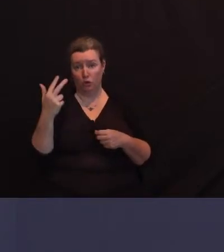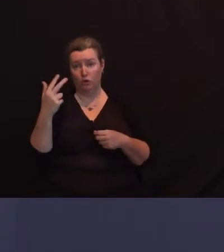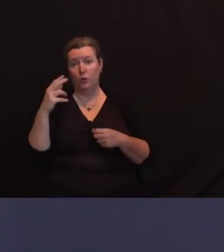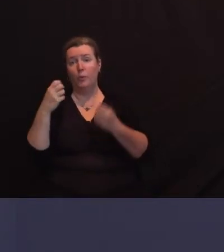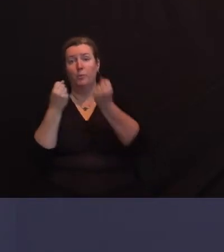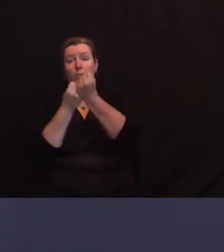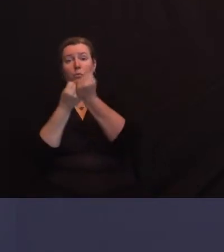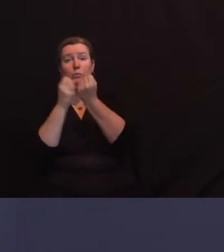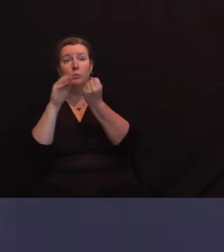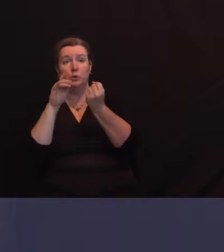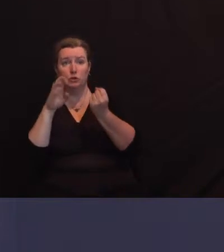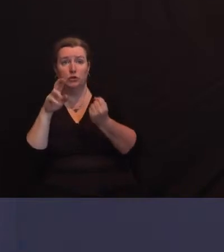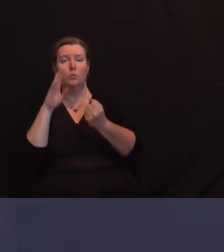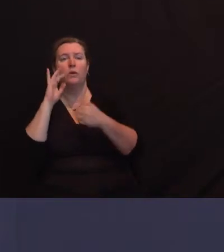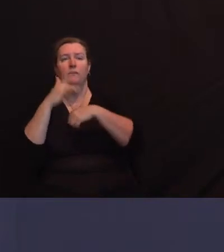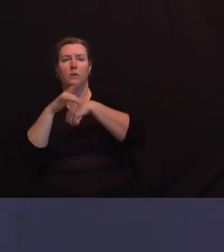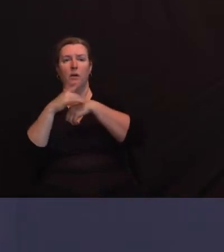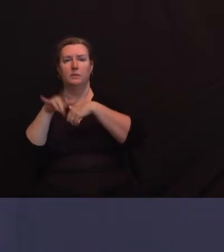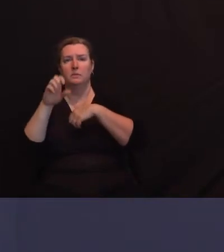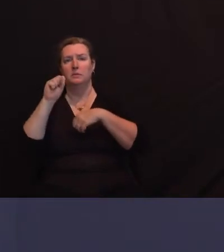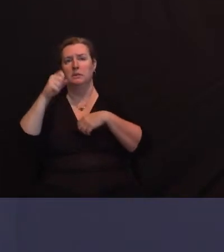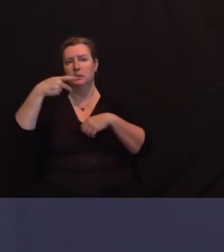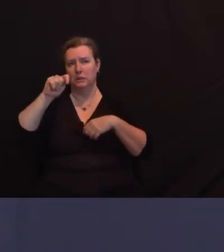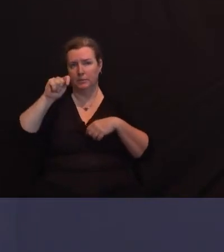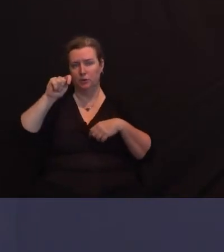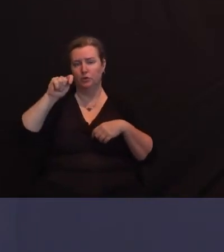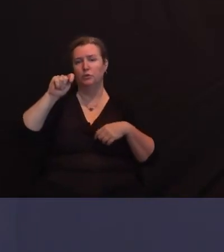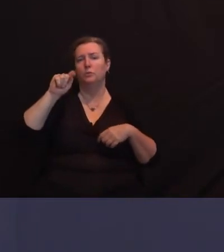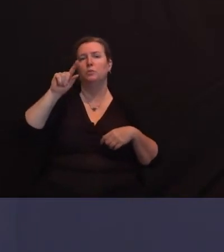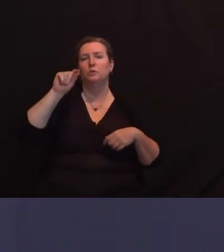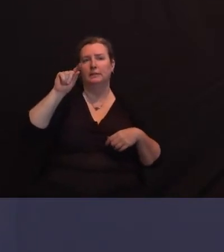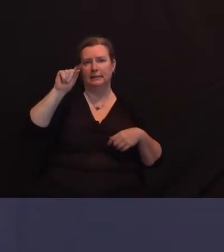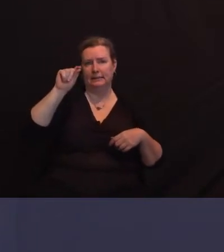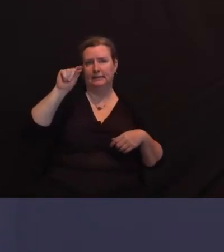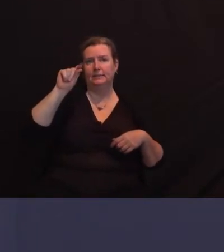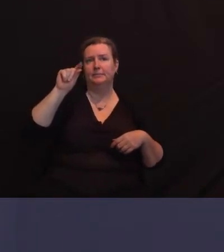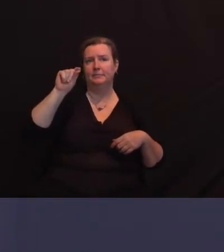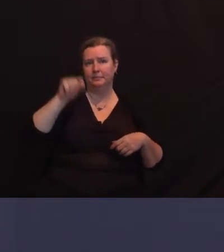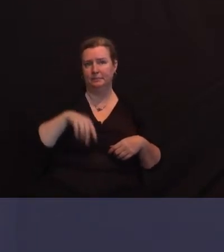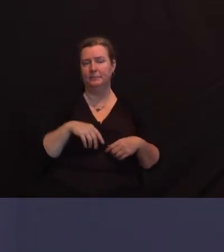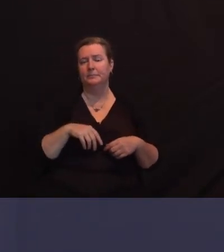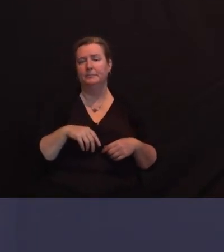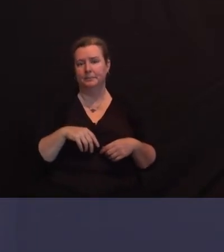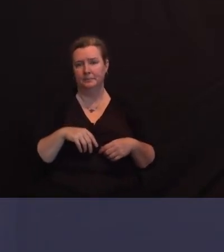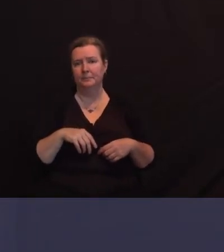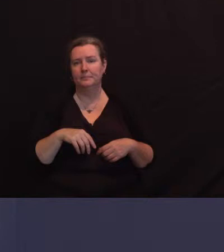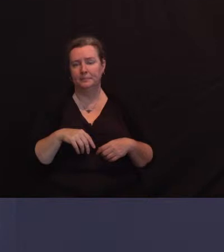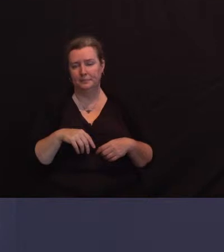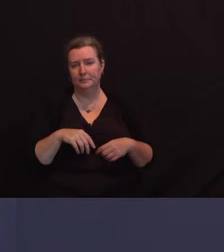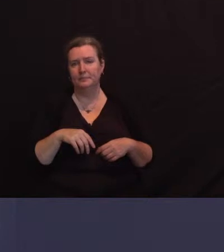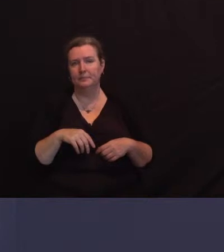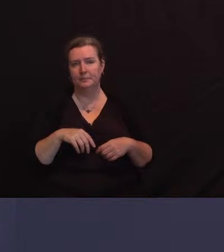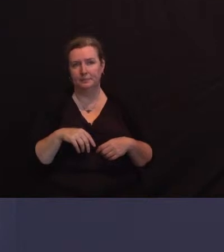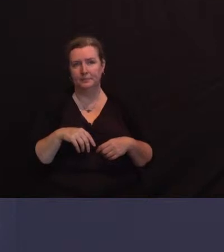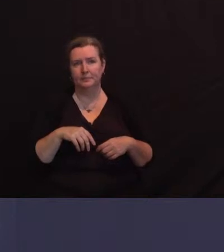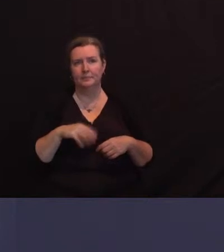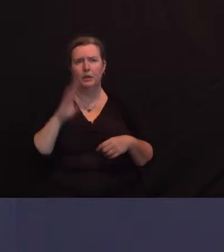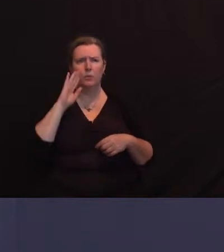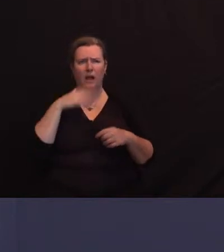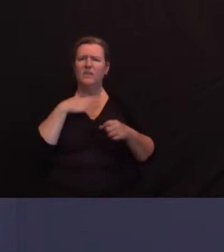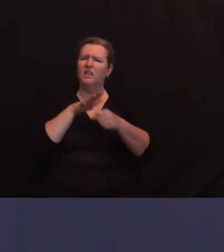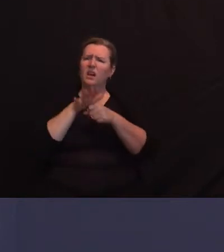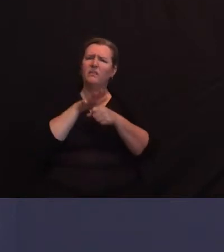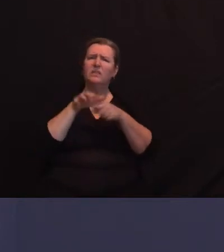to provide these booster shots, and we will have a network of vaccination sites sufficient to provide booster